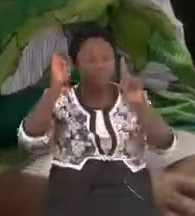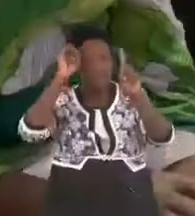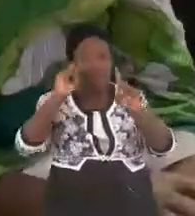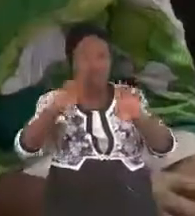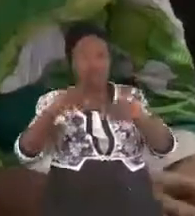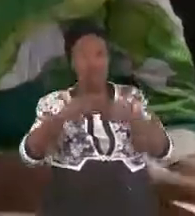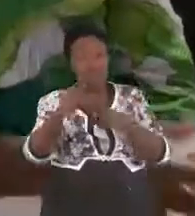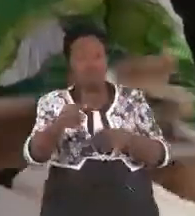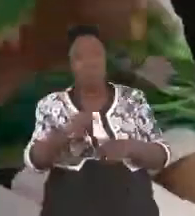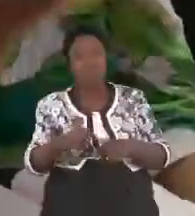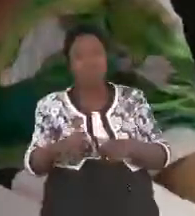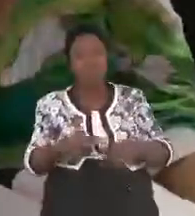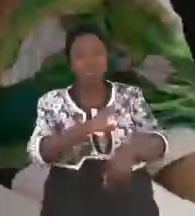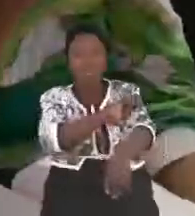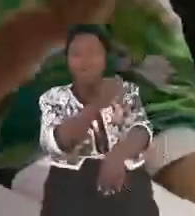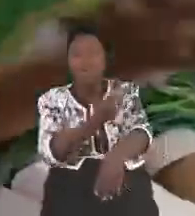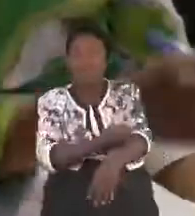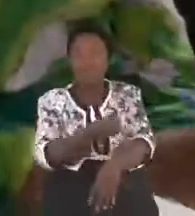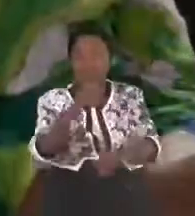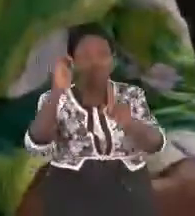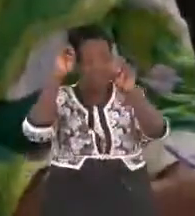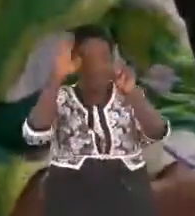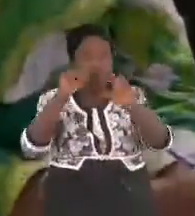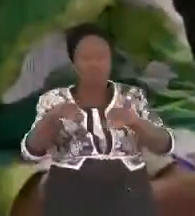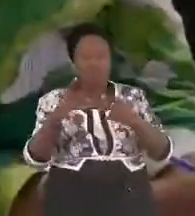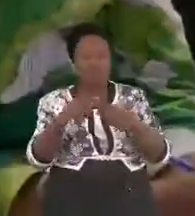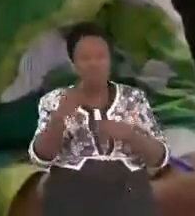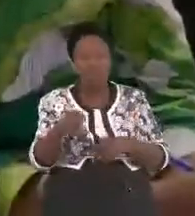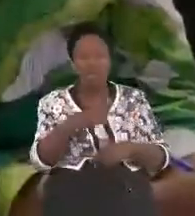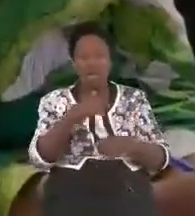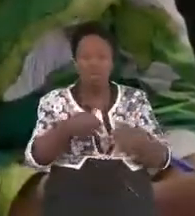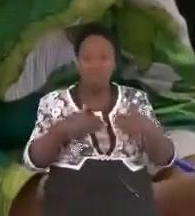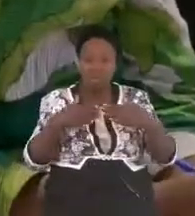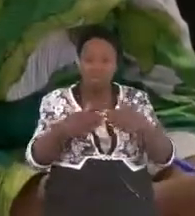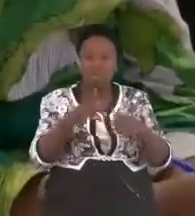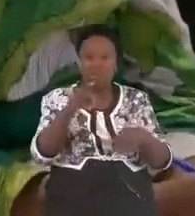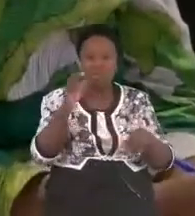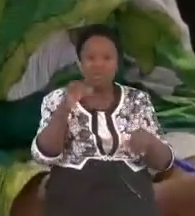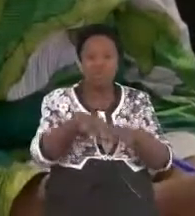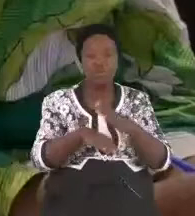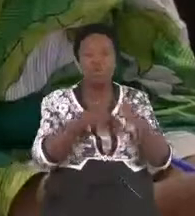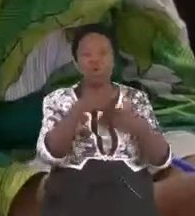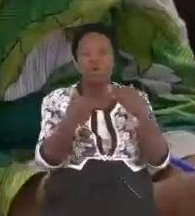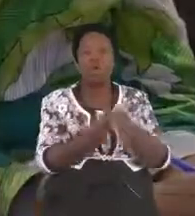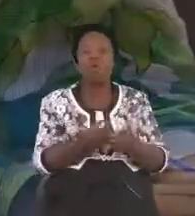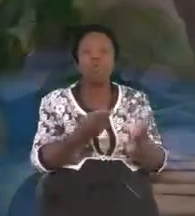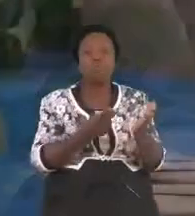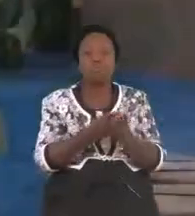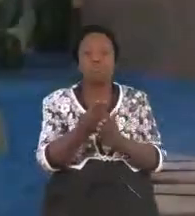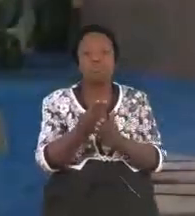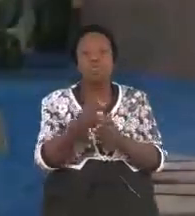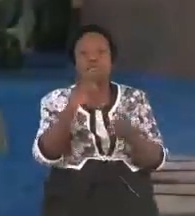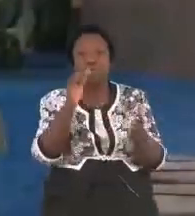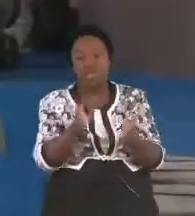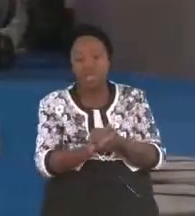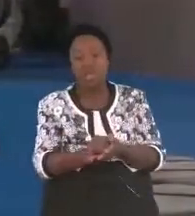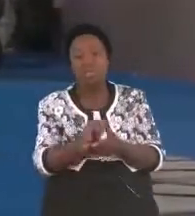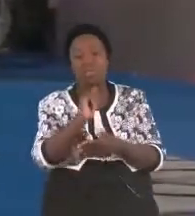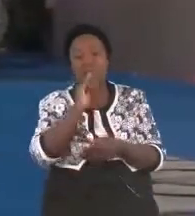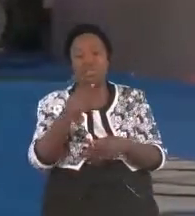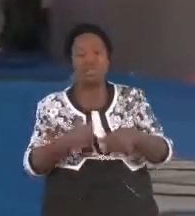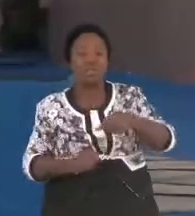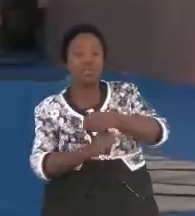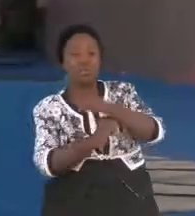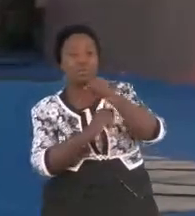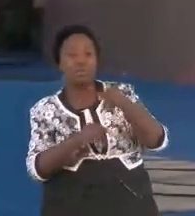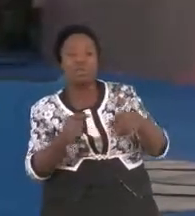Ability, he will give you. And it will guide you into all truth. That is a supportive